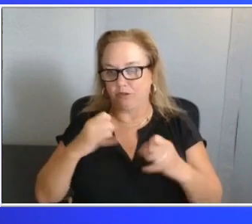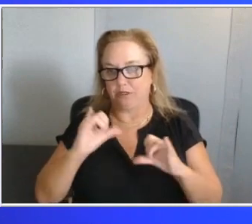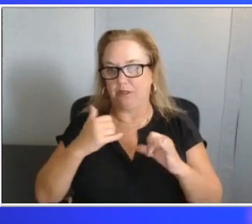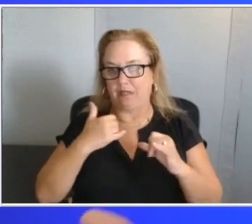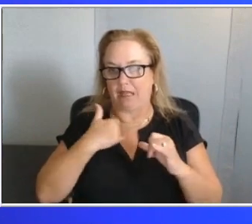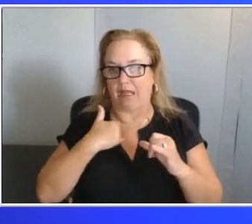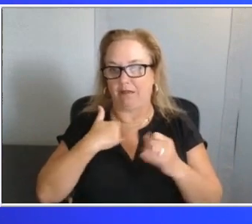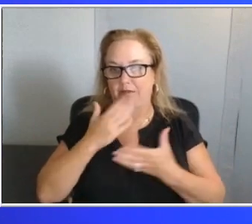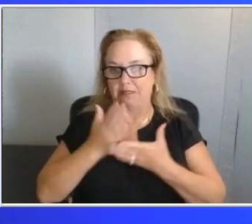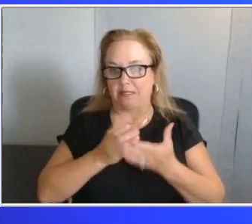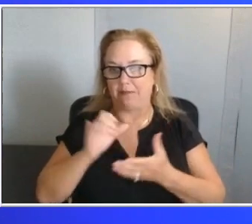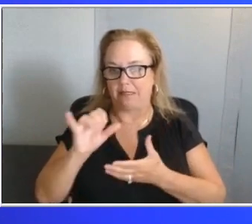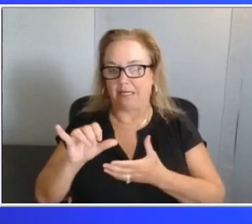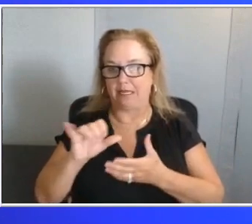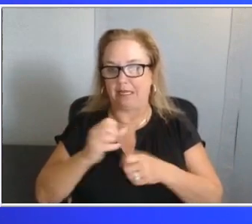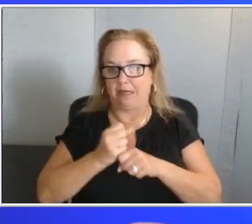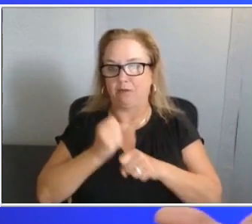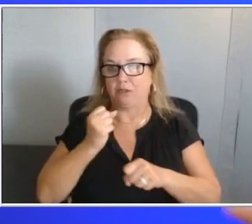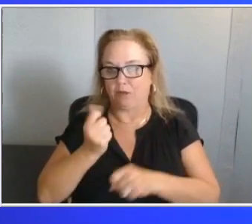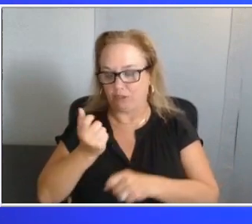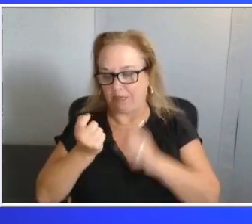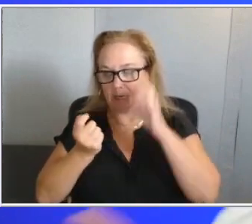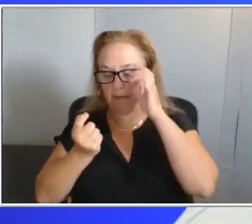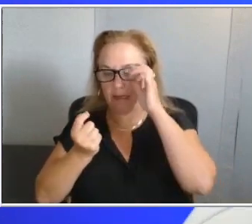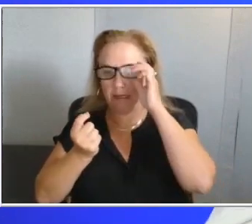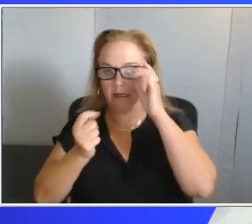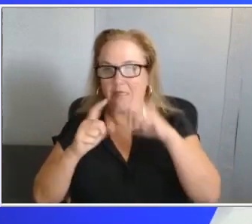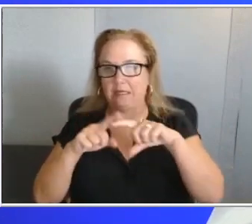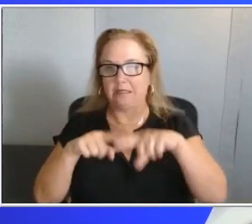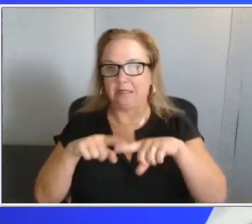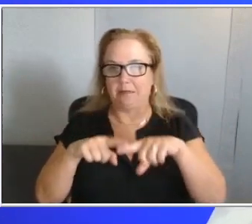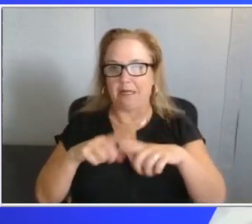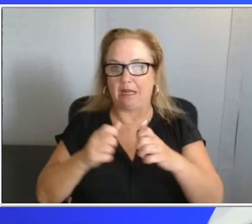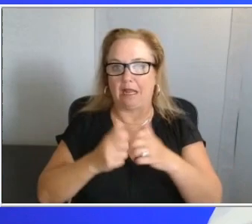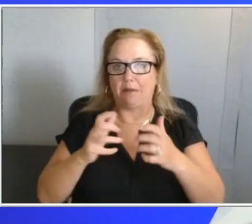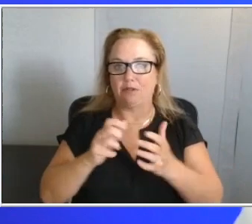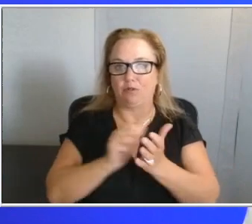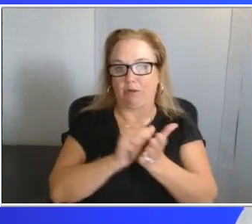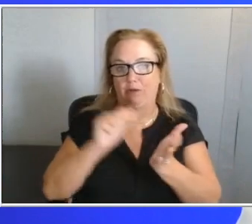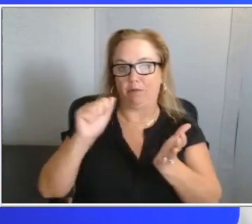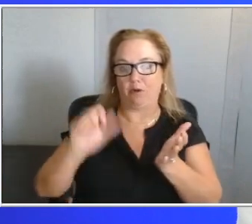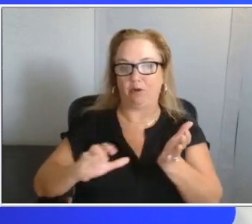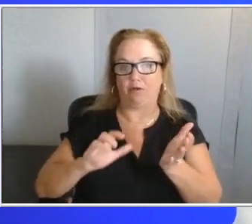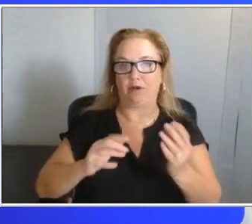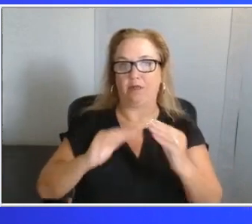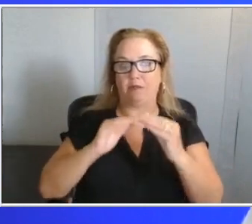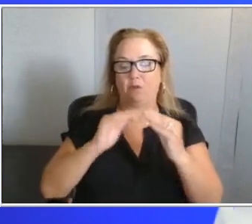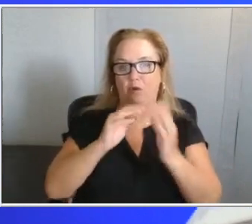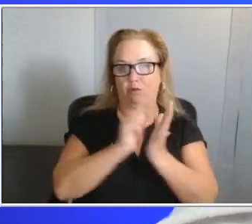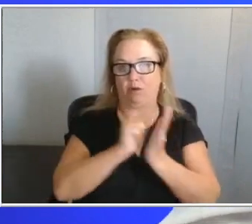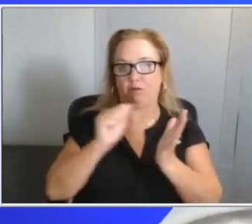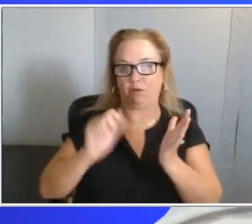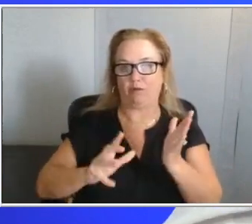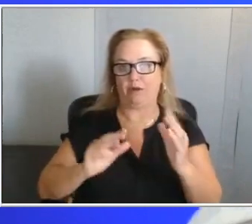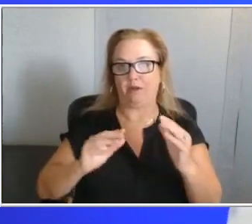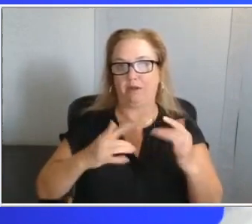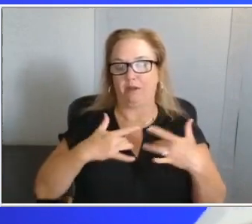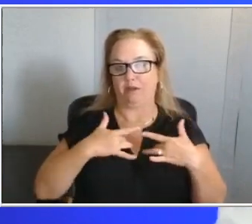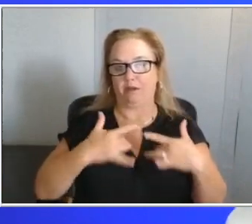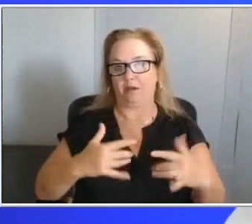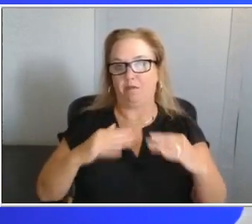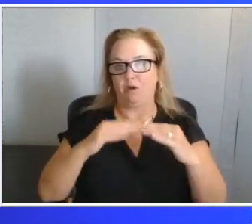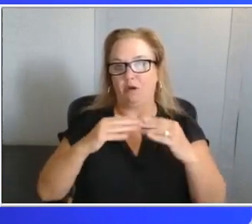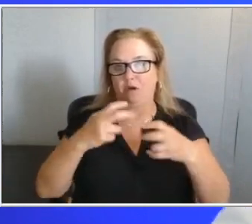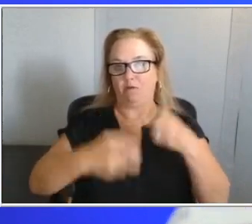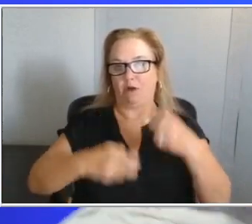of that and it will restretch a little bit. And so depending on how much we take off, the more that we take off, the more likely you are to have problems with a